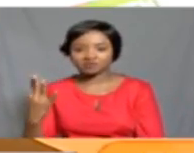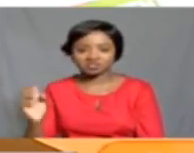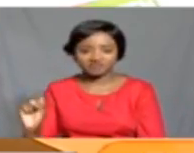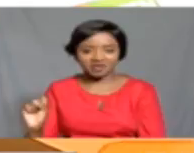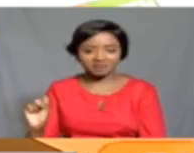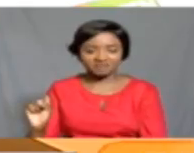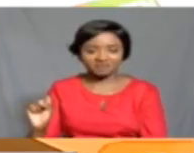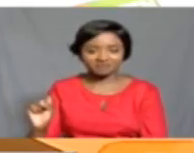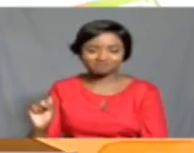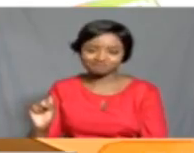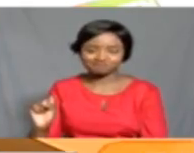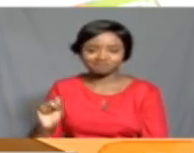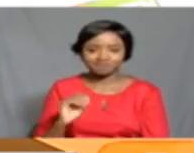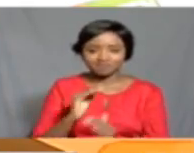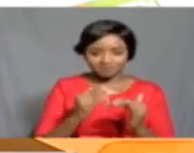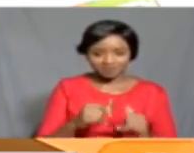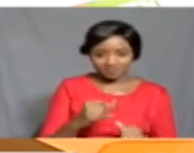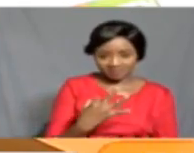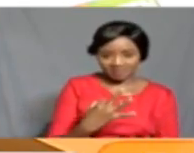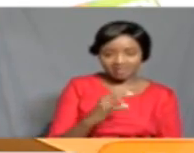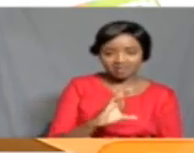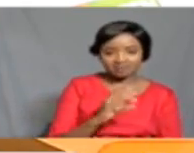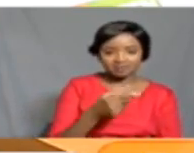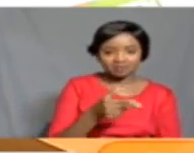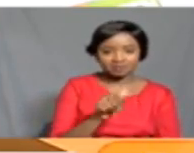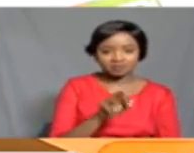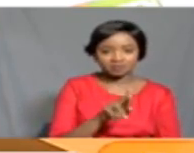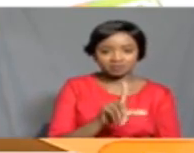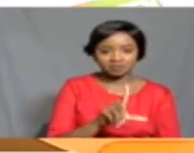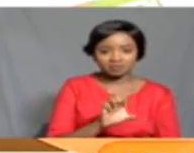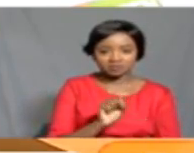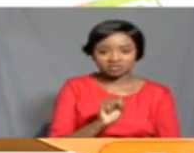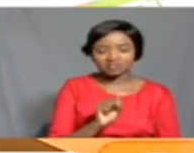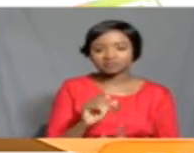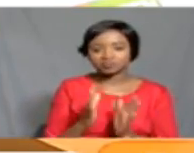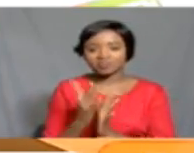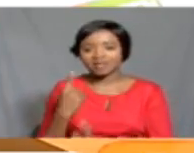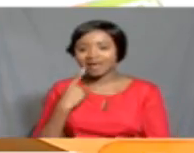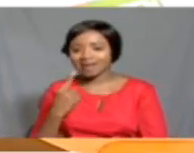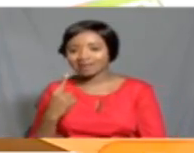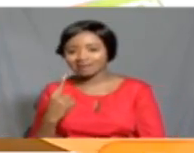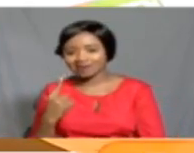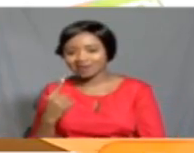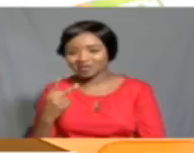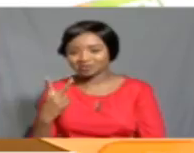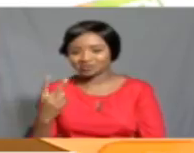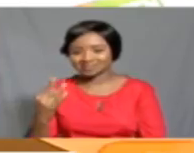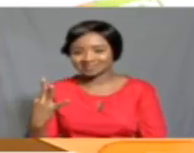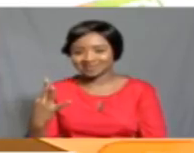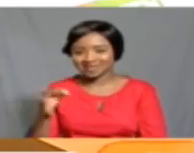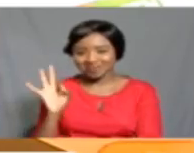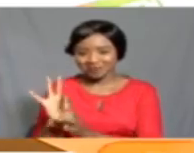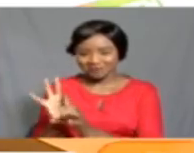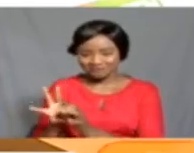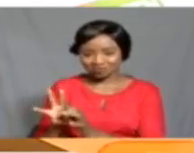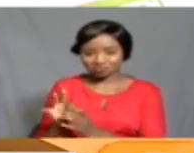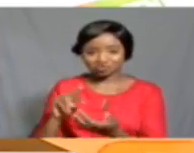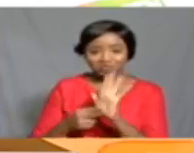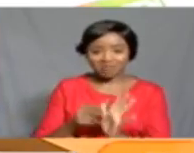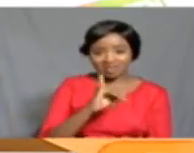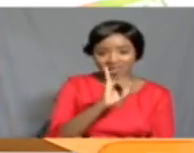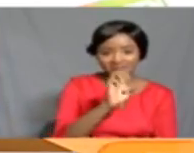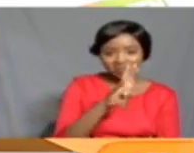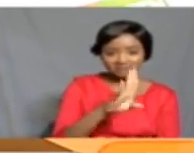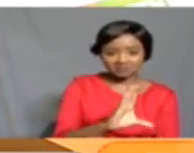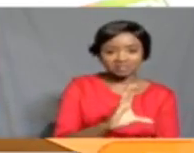2,545. A distant third is Charles Ongoto with 123 votes. Those are provisional results. The IBC is yet to make its